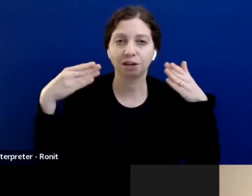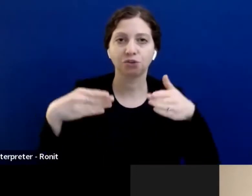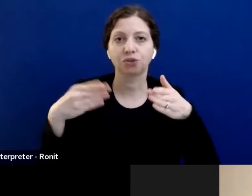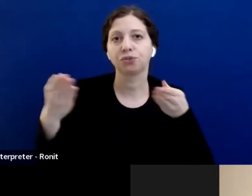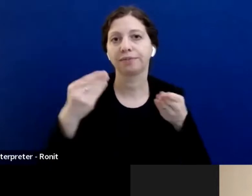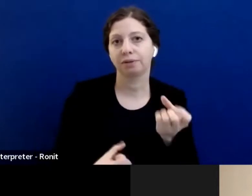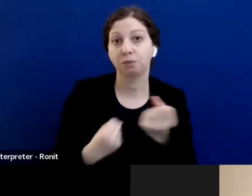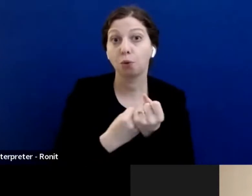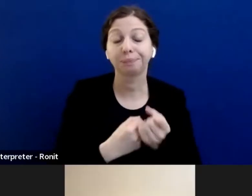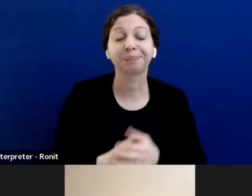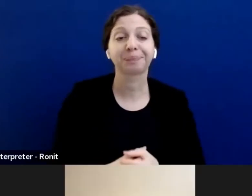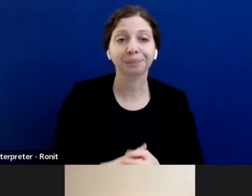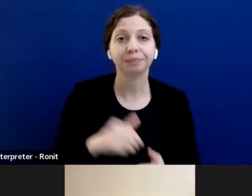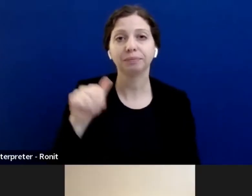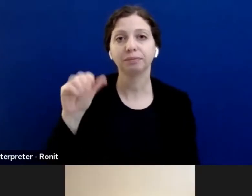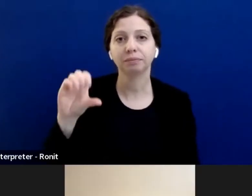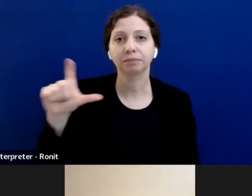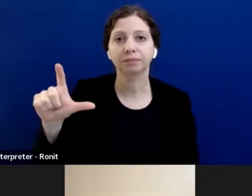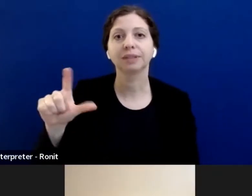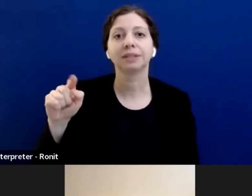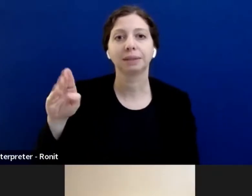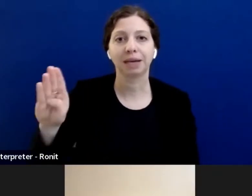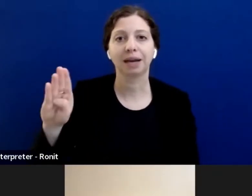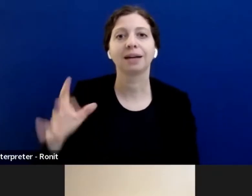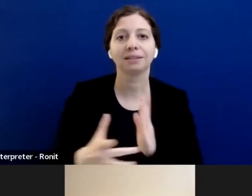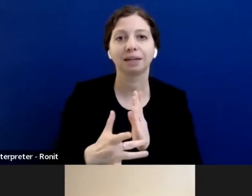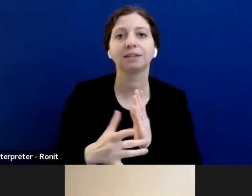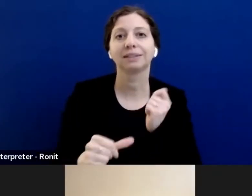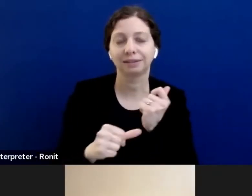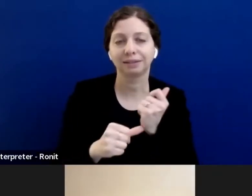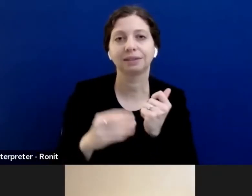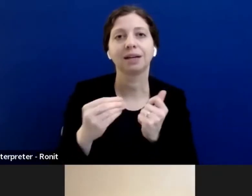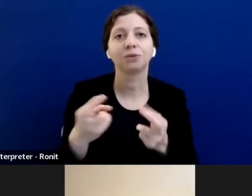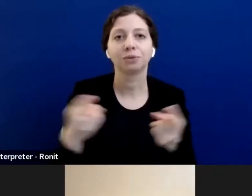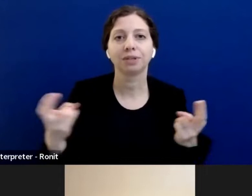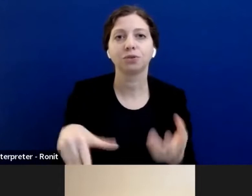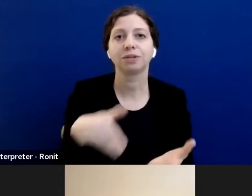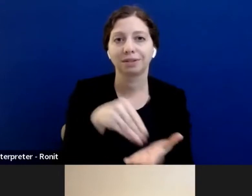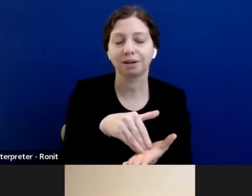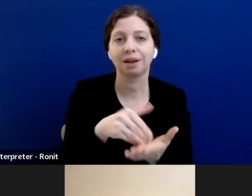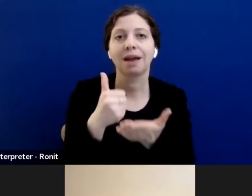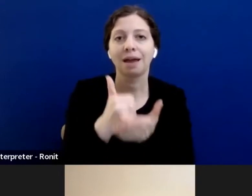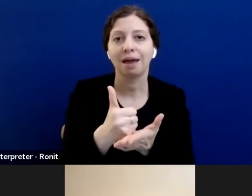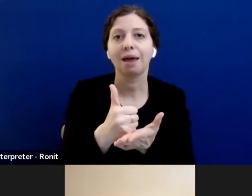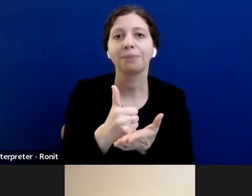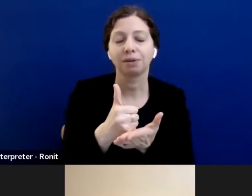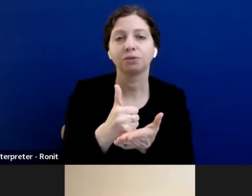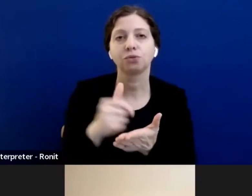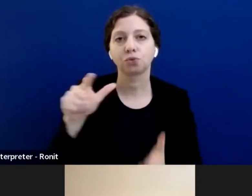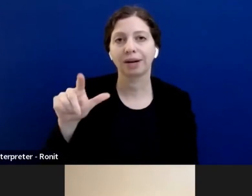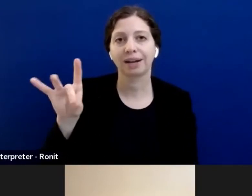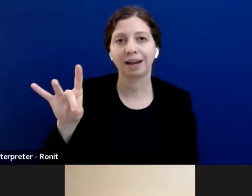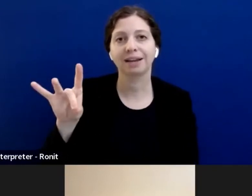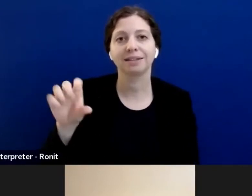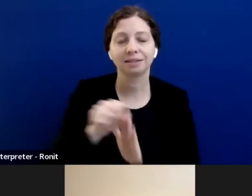supports. ACL's TBI Technical Assistance and Resource Center helps the 28 state